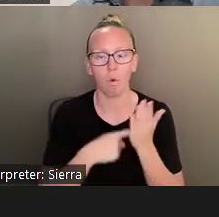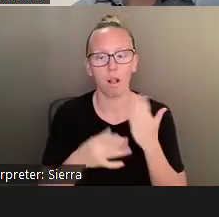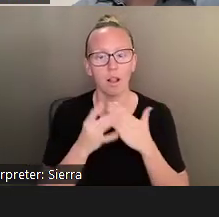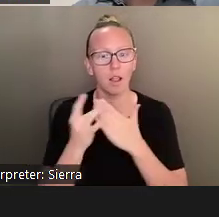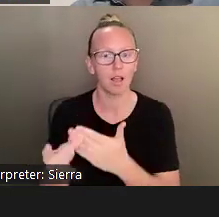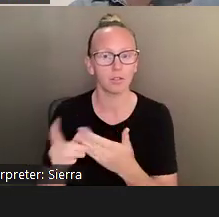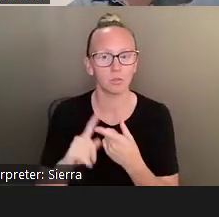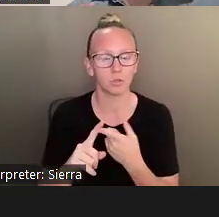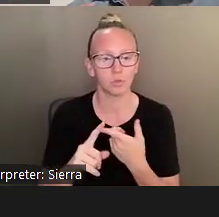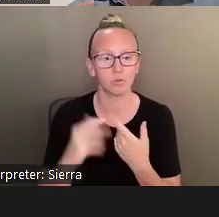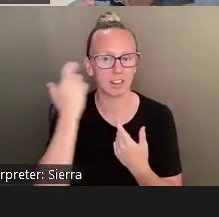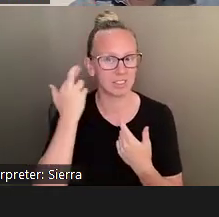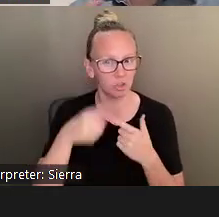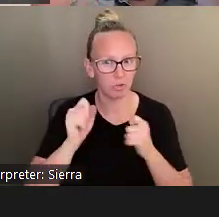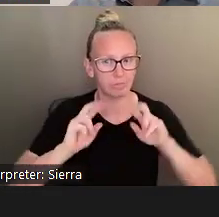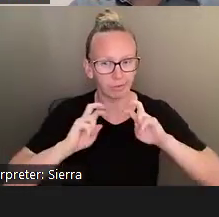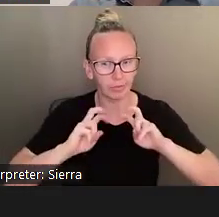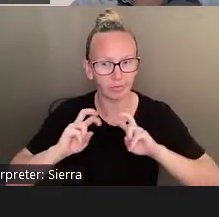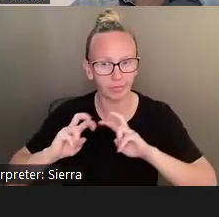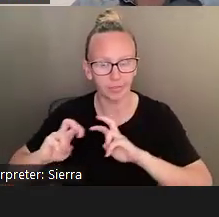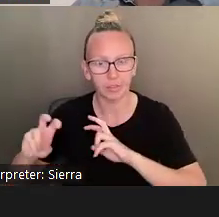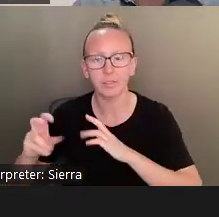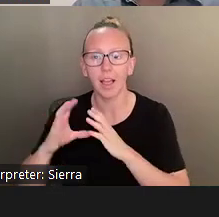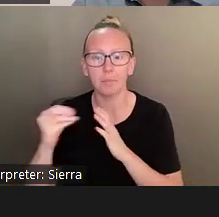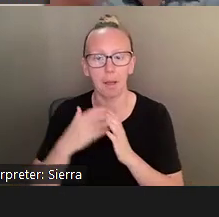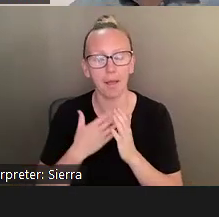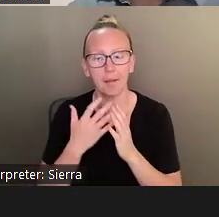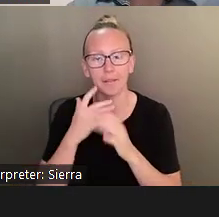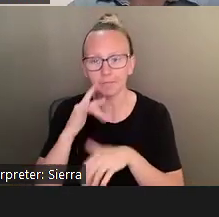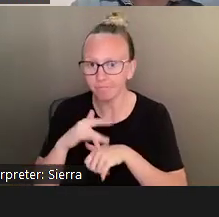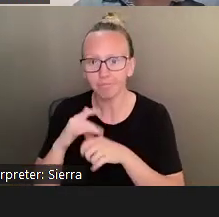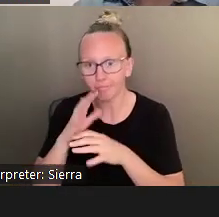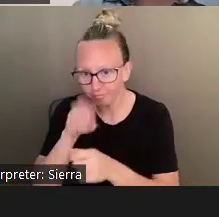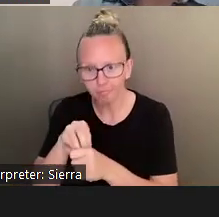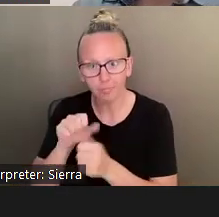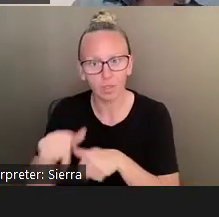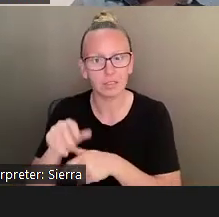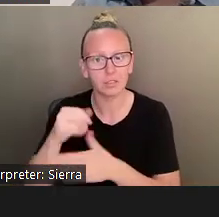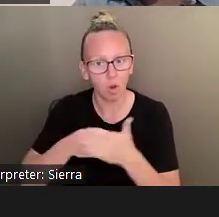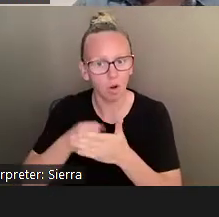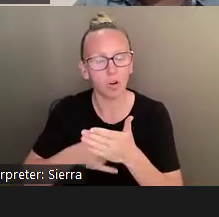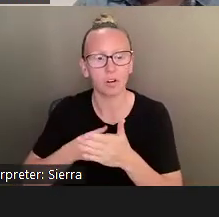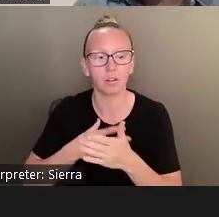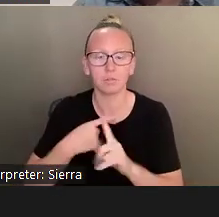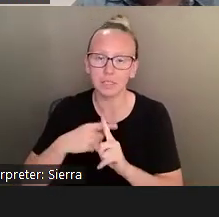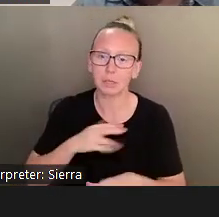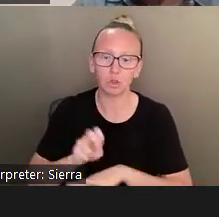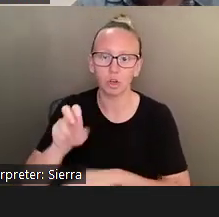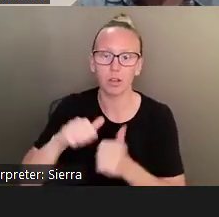realization and to my preoccupation with this work and my journey here. So we'll backtrack a little